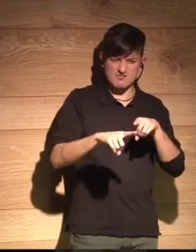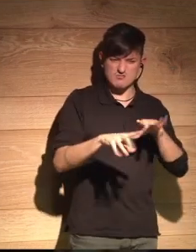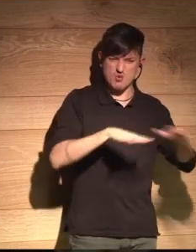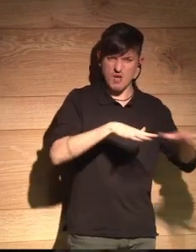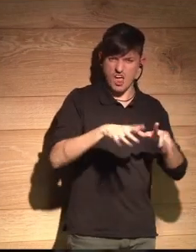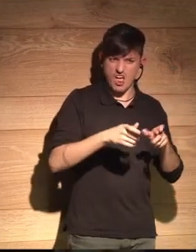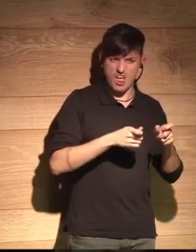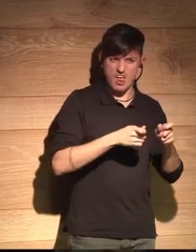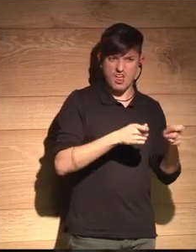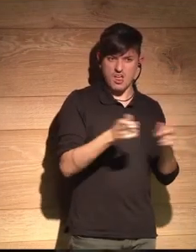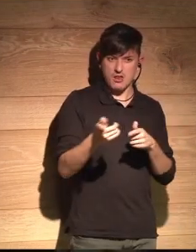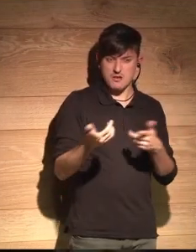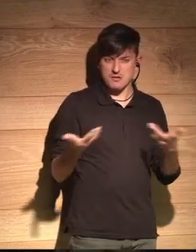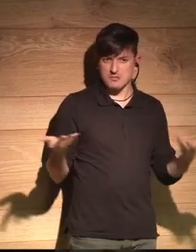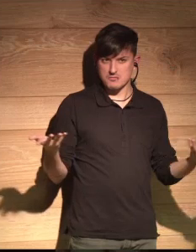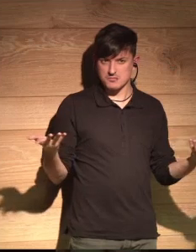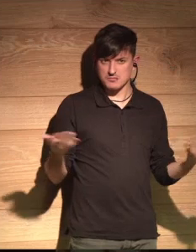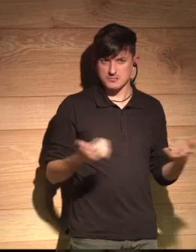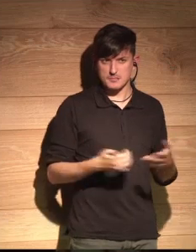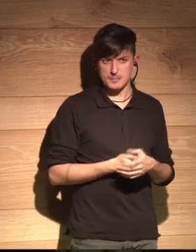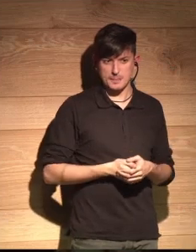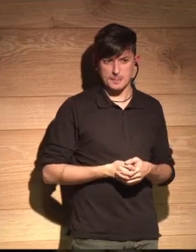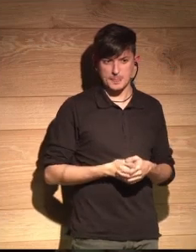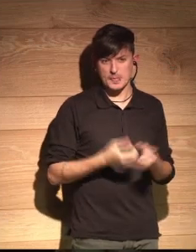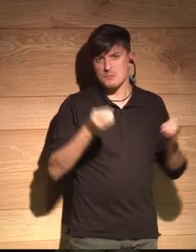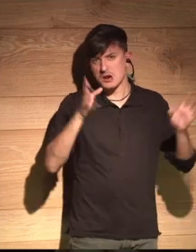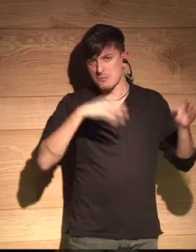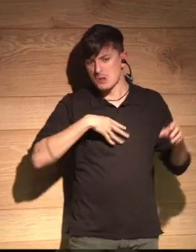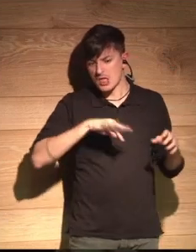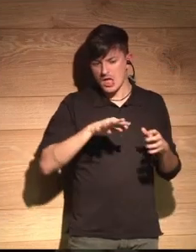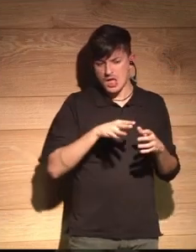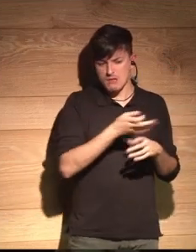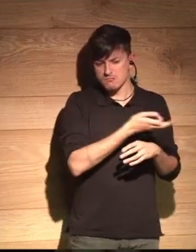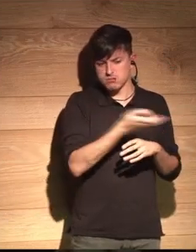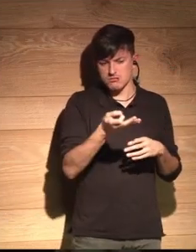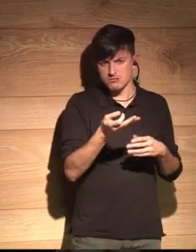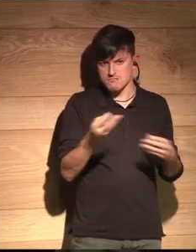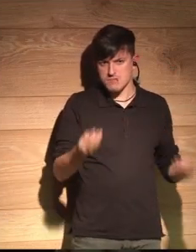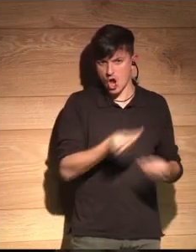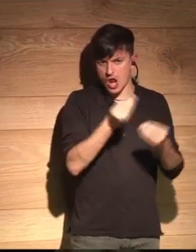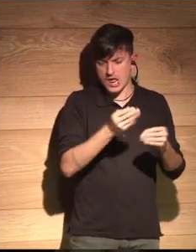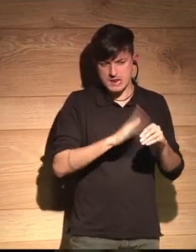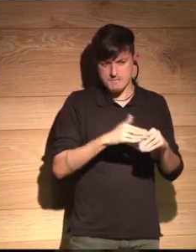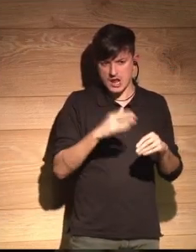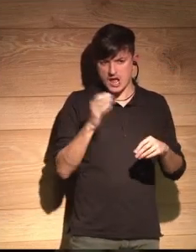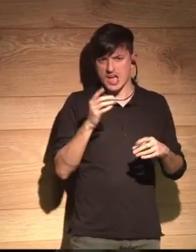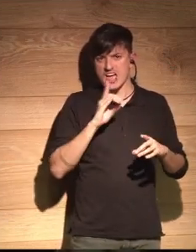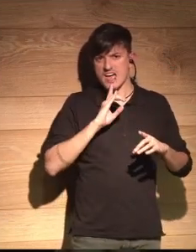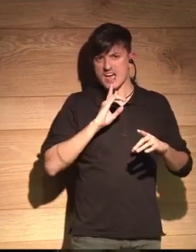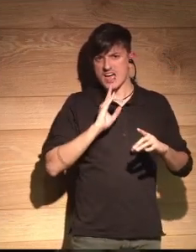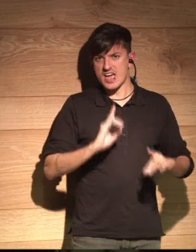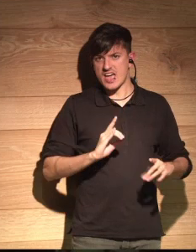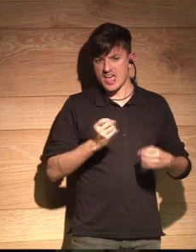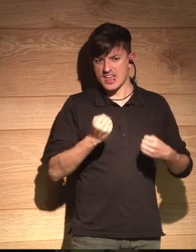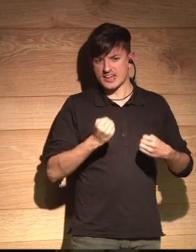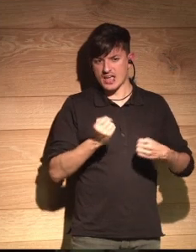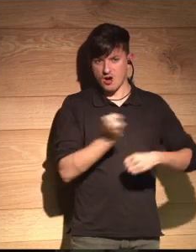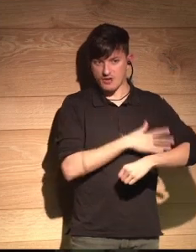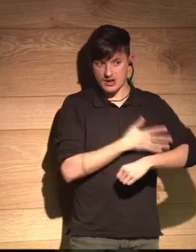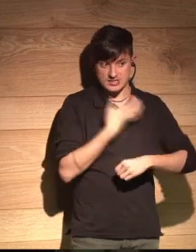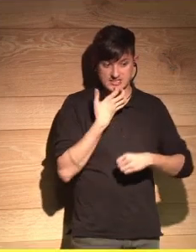was the right music, but no, we can optimize this and save a lot of energy. Second thing, very important as well, if you share the data with people, we're sharing